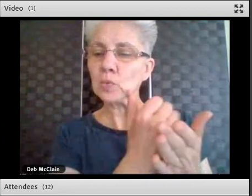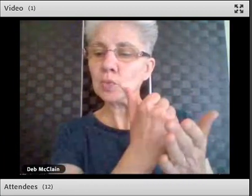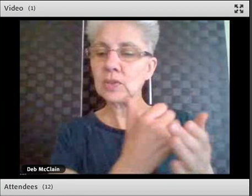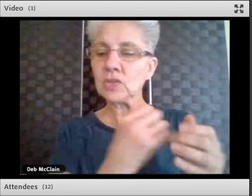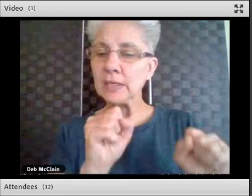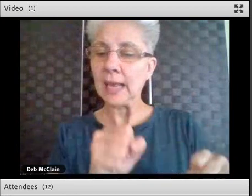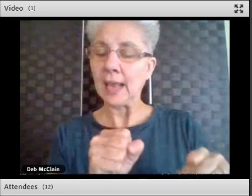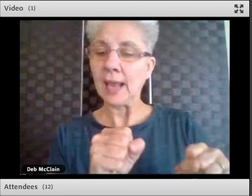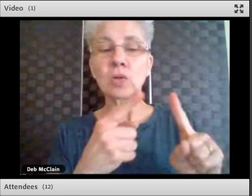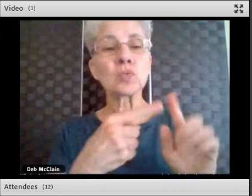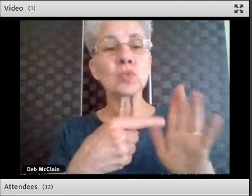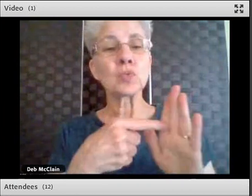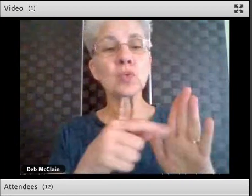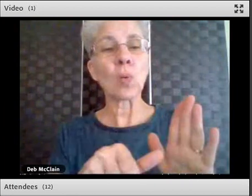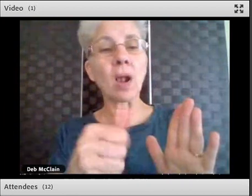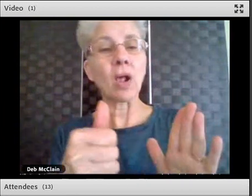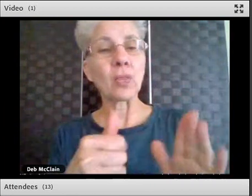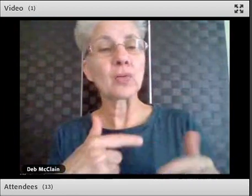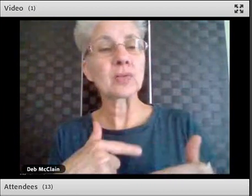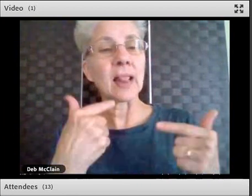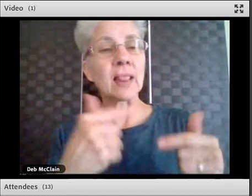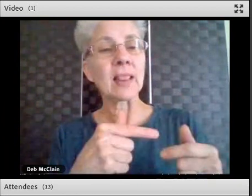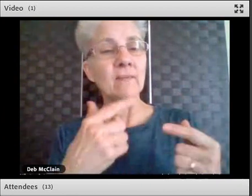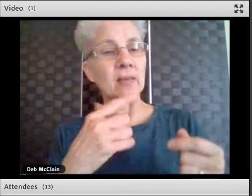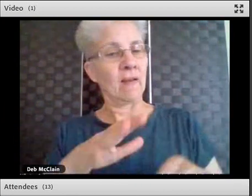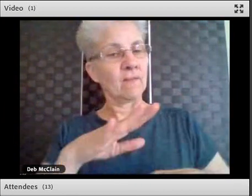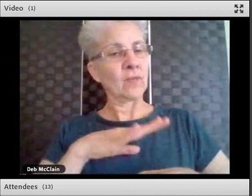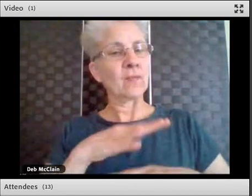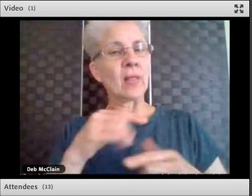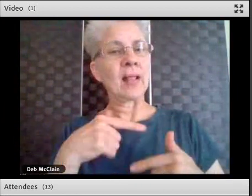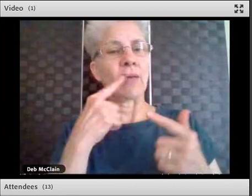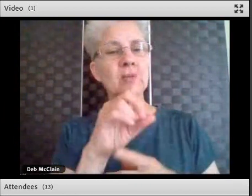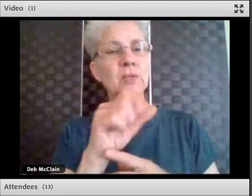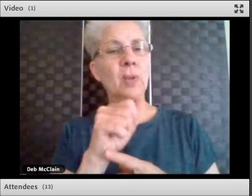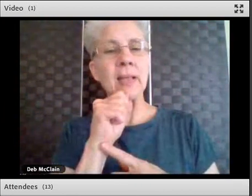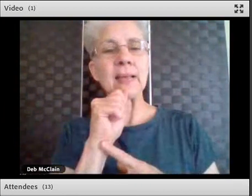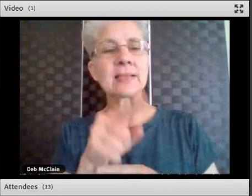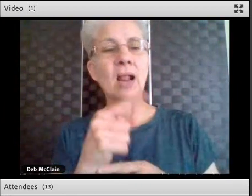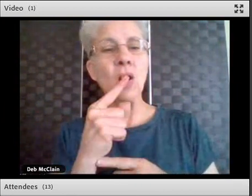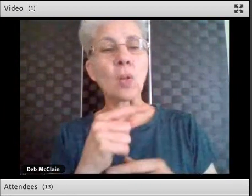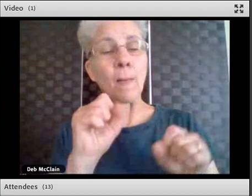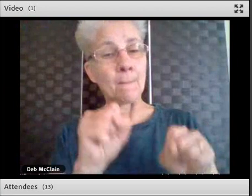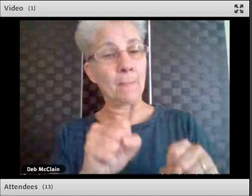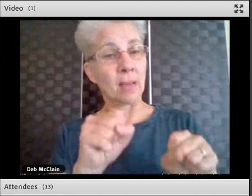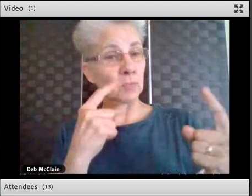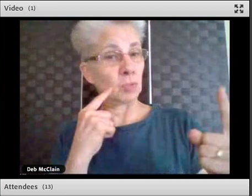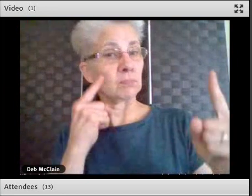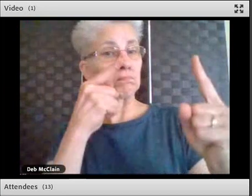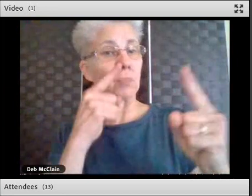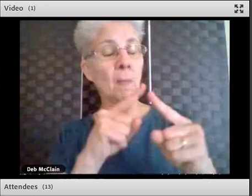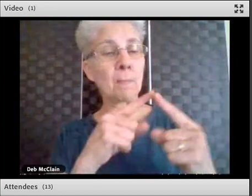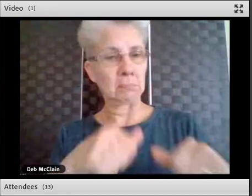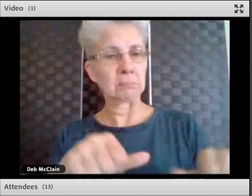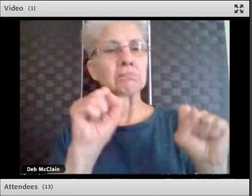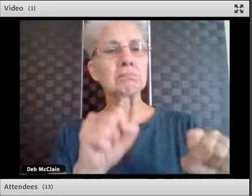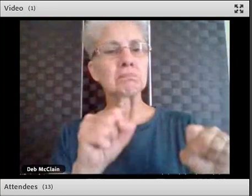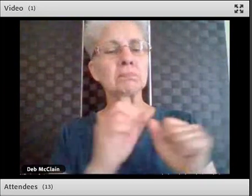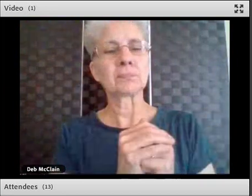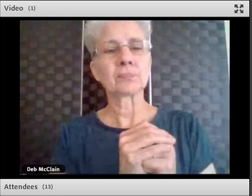that she can to show others that living a fulfilling life with a disability is not only a possible goal, but an attainable